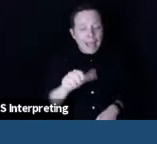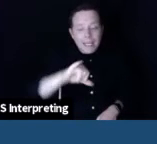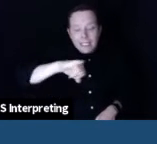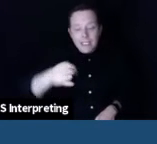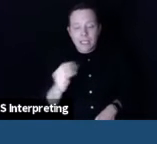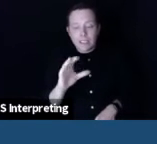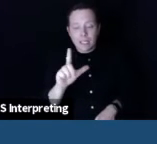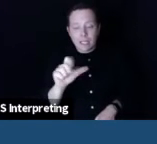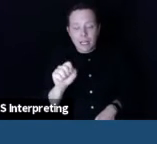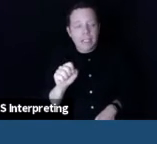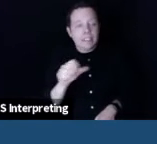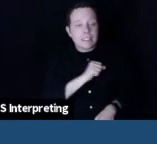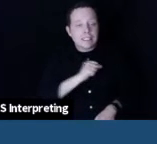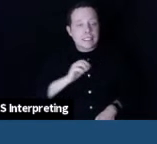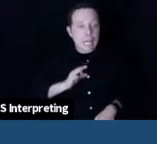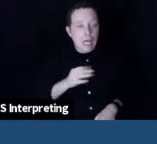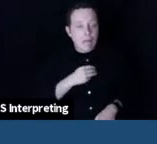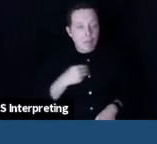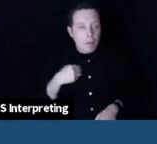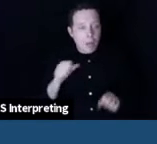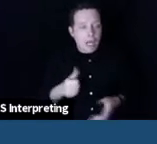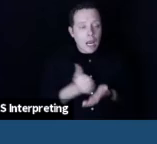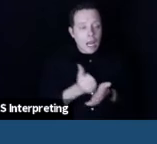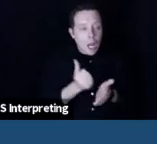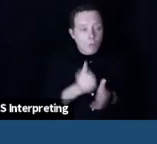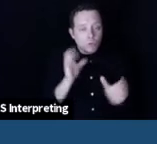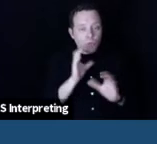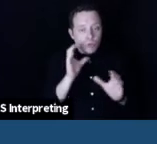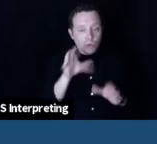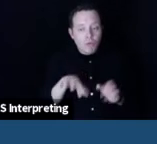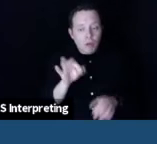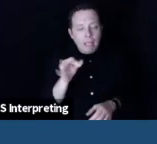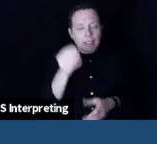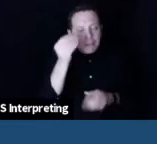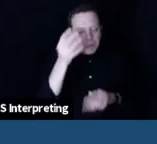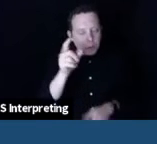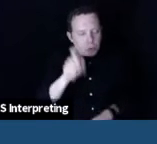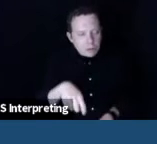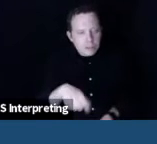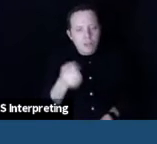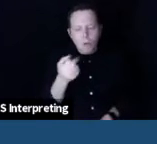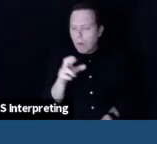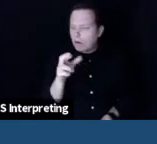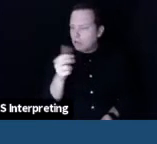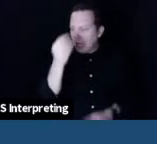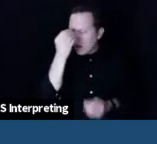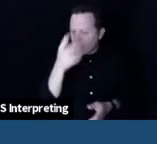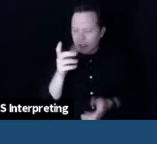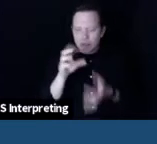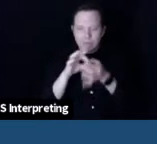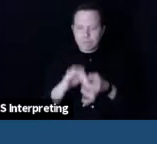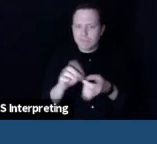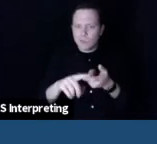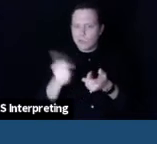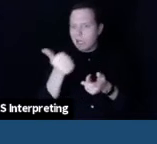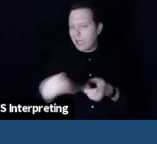or relevant databases to find trustworthy health information, or information on any topic for that matter. For